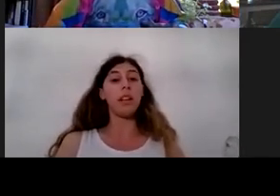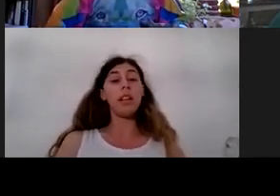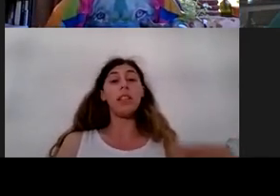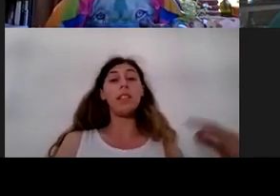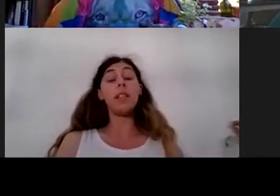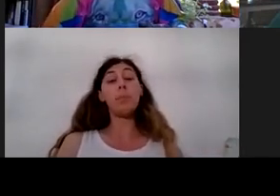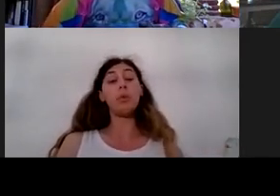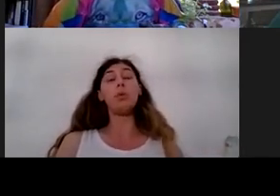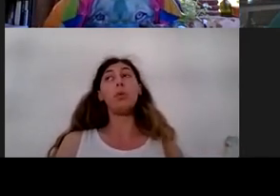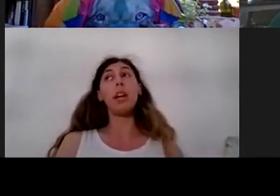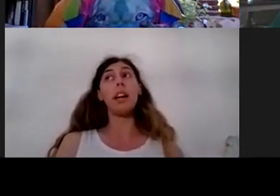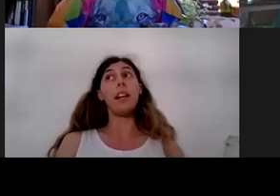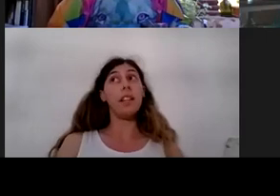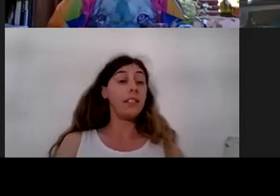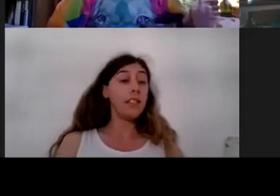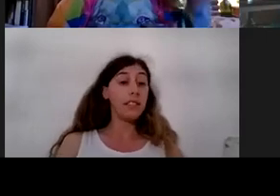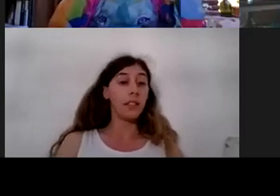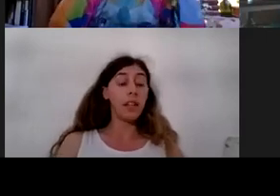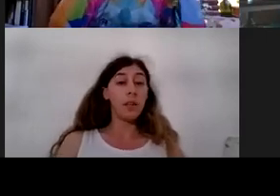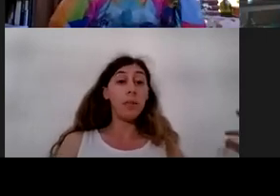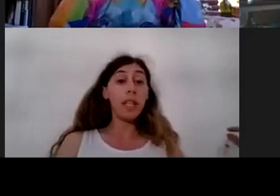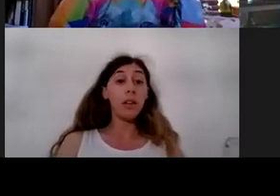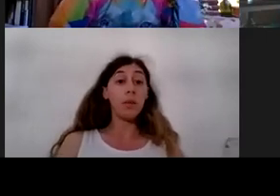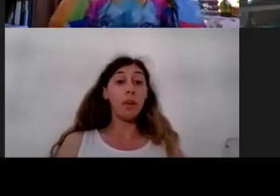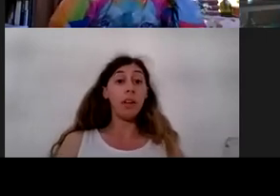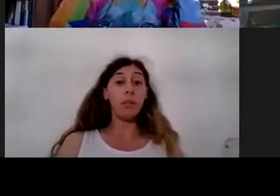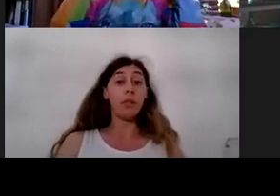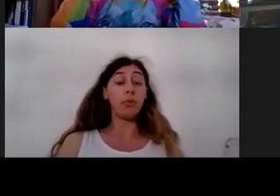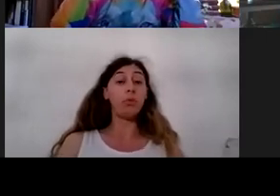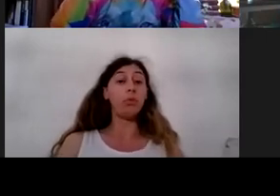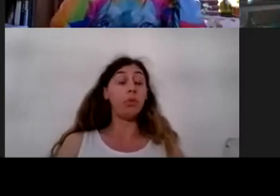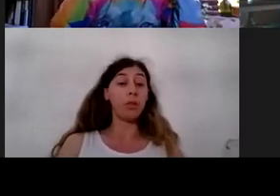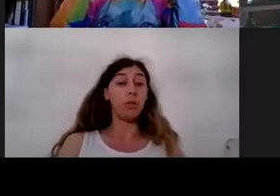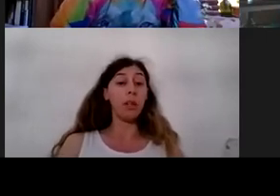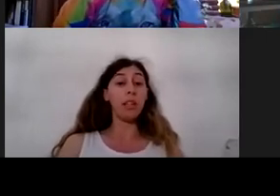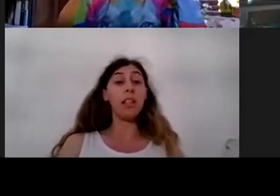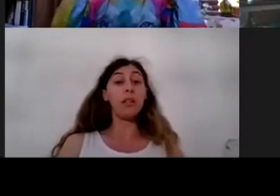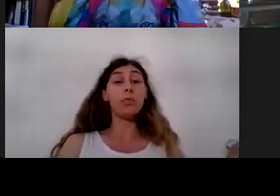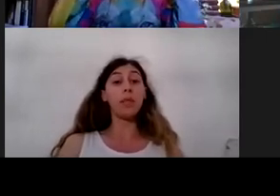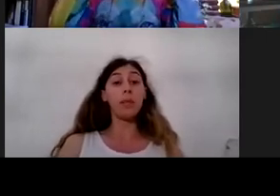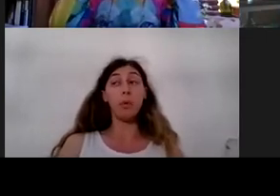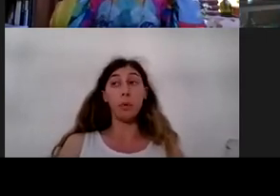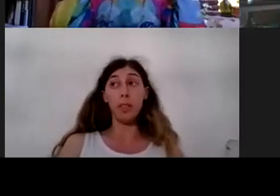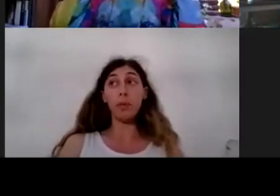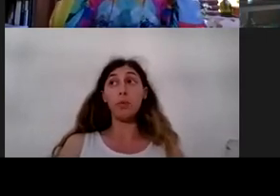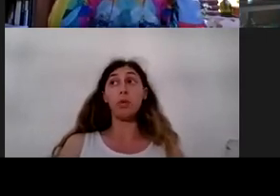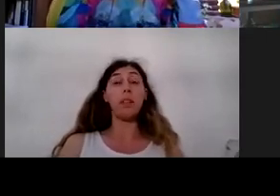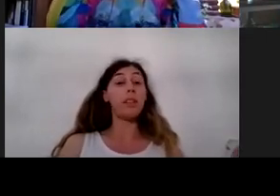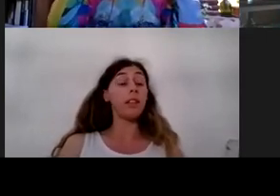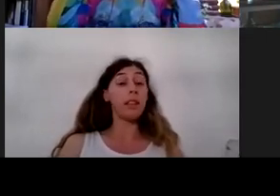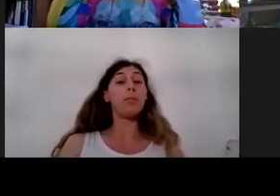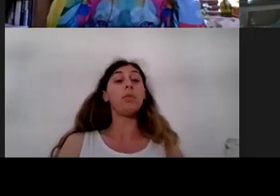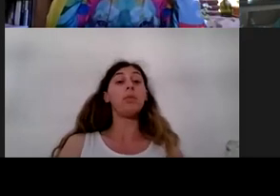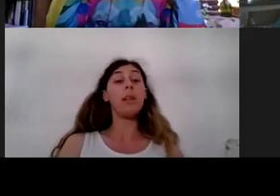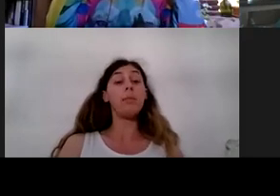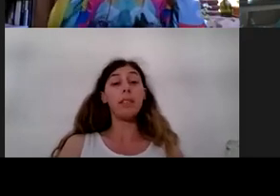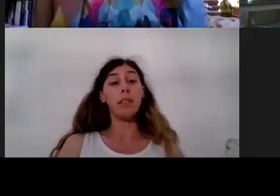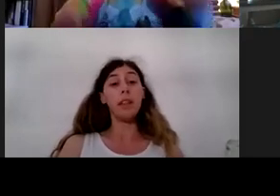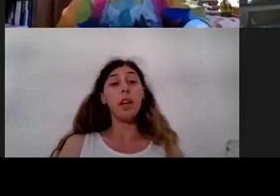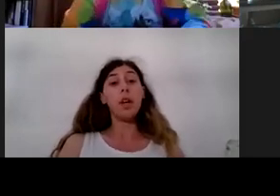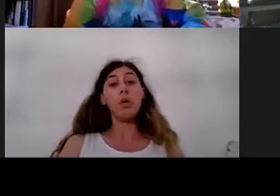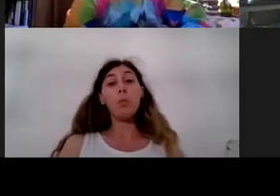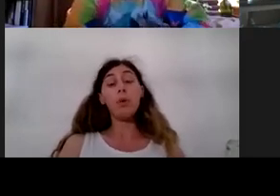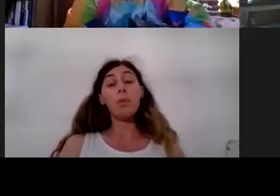in France, it is not necessary to undergo these consultations. It is not